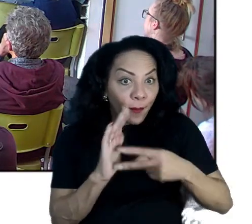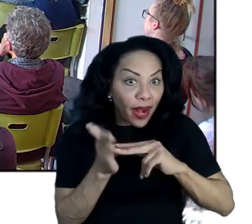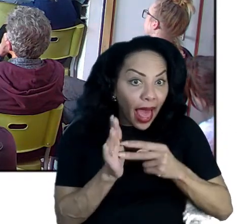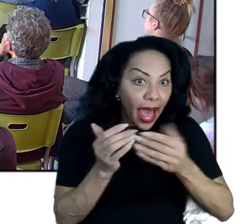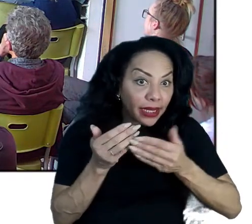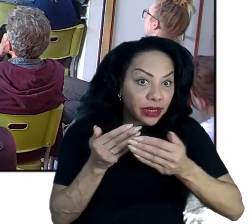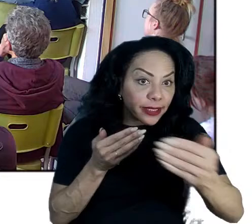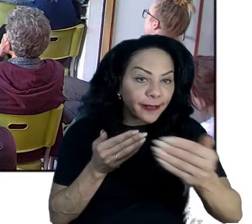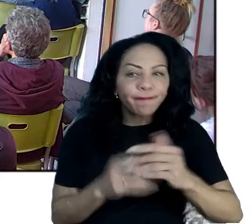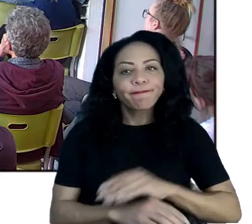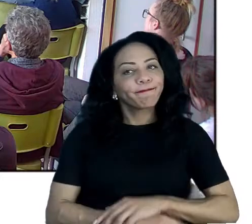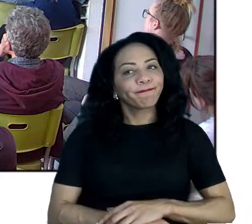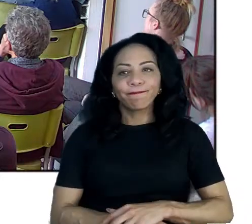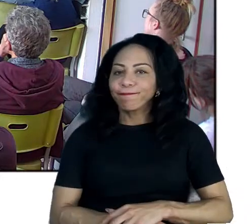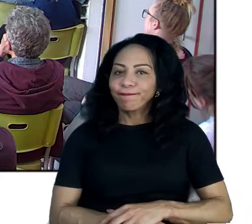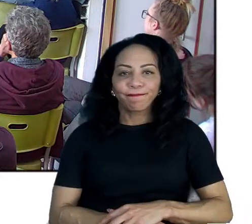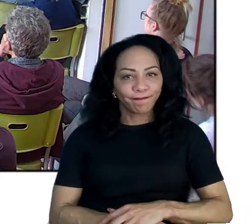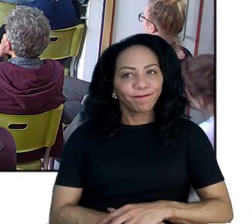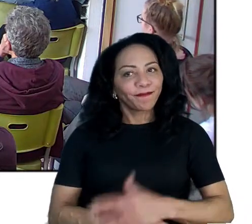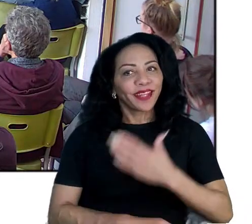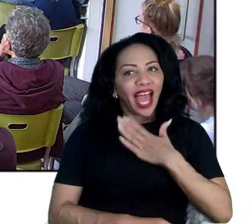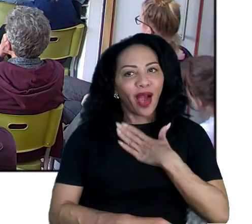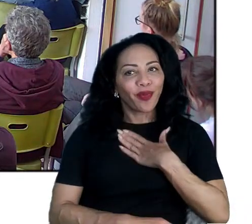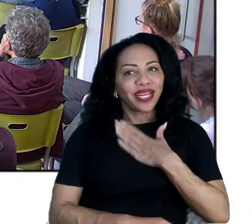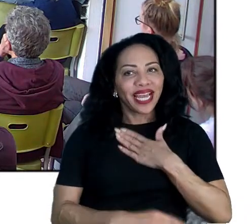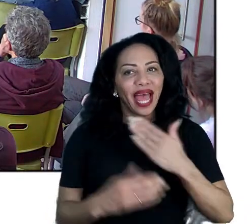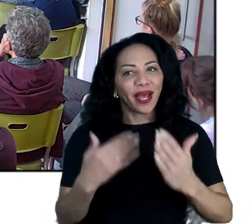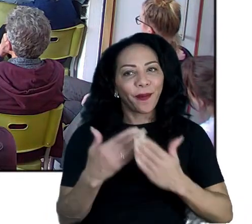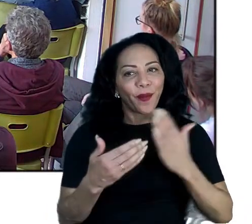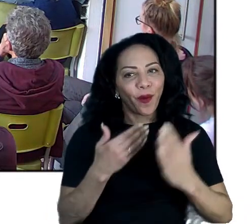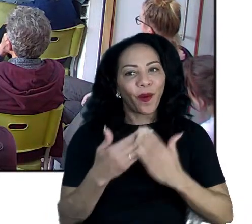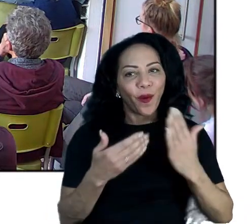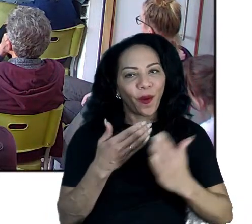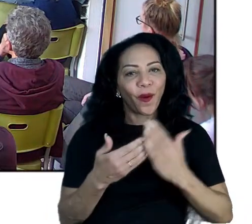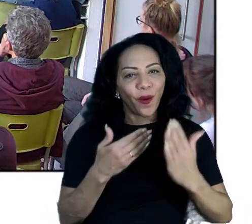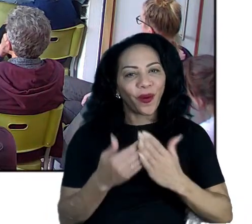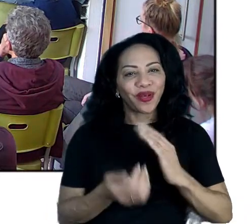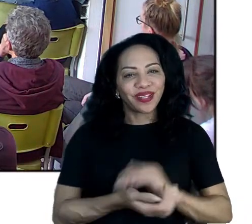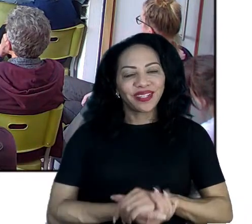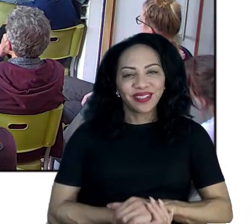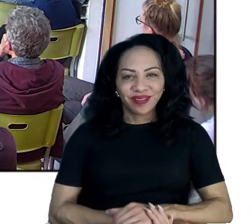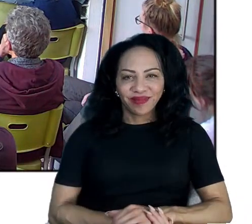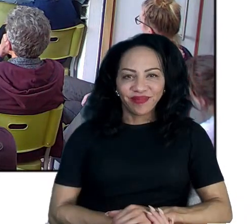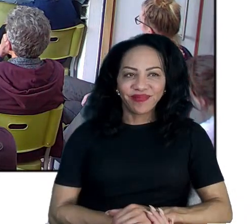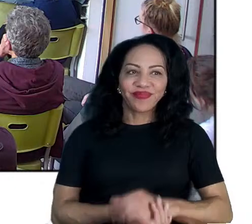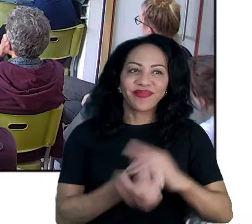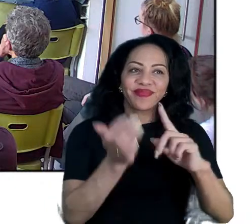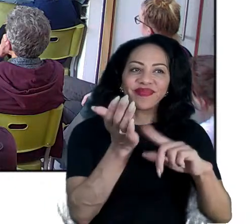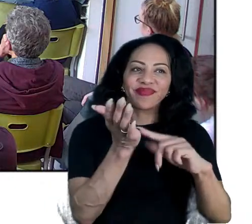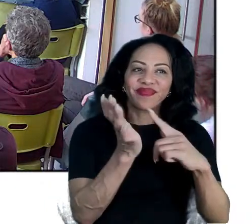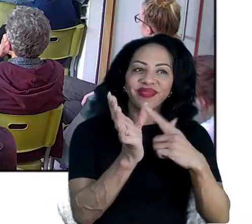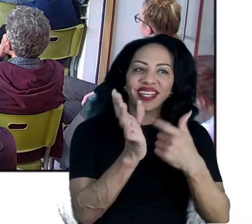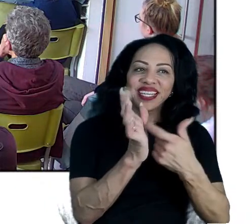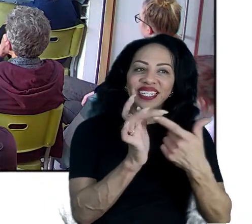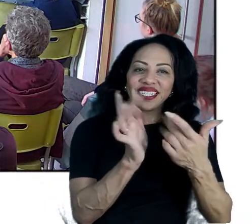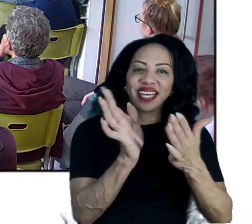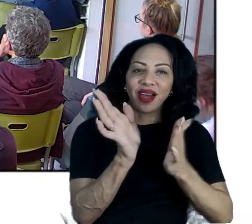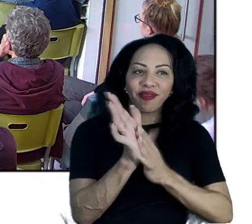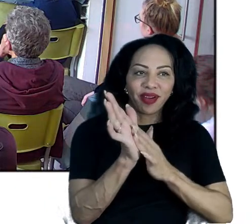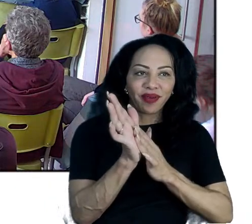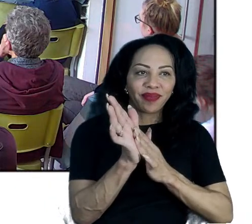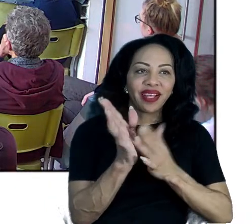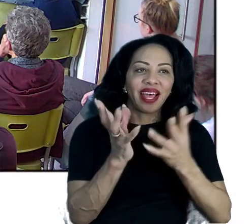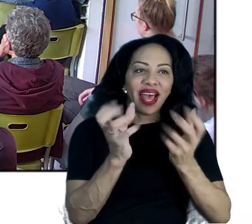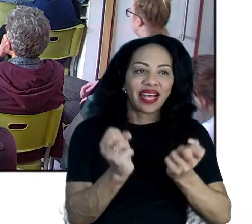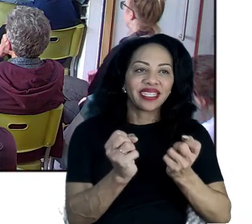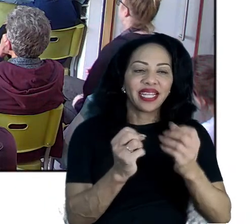to do more of that. We have got all, Taram and I at the moment, Taram's got the PBX exchange and I've got the